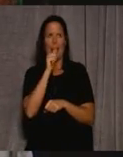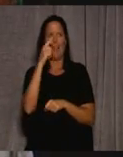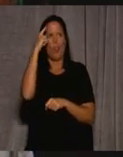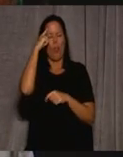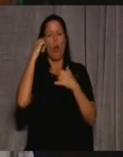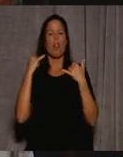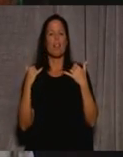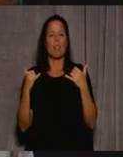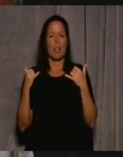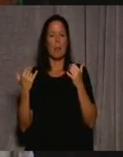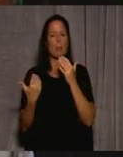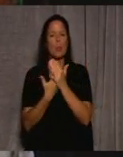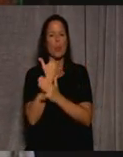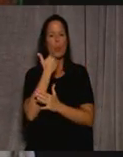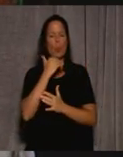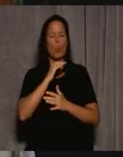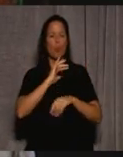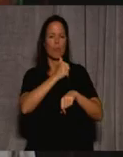your studies.